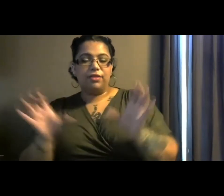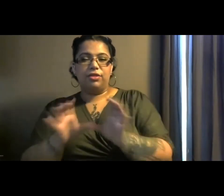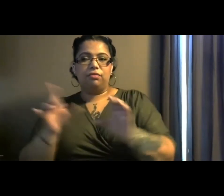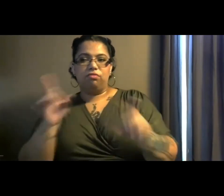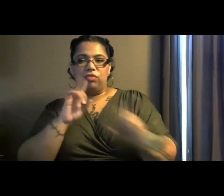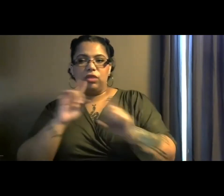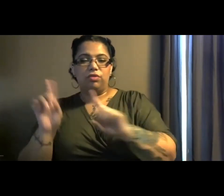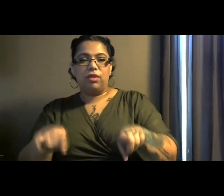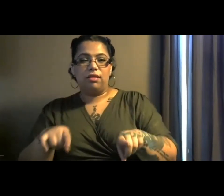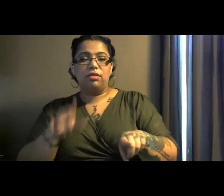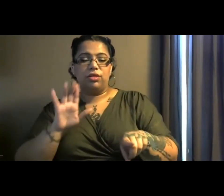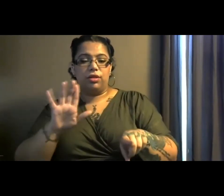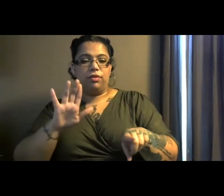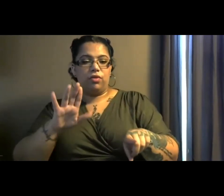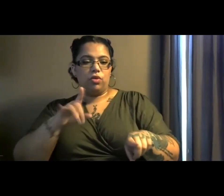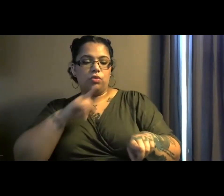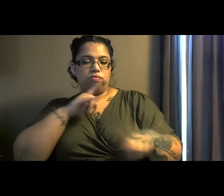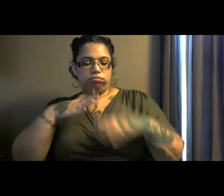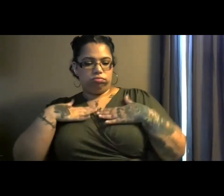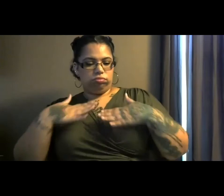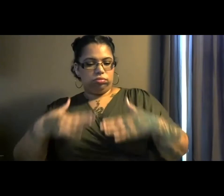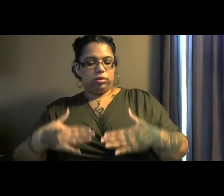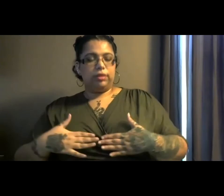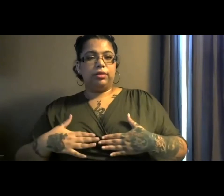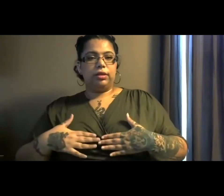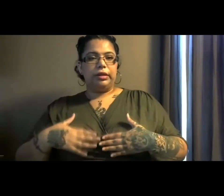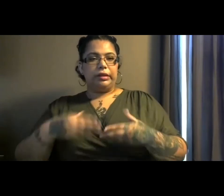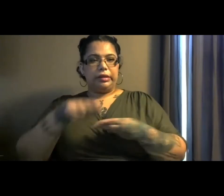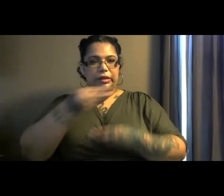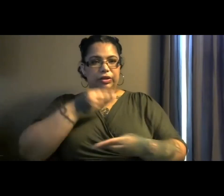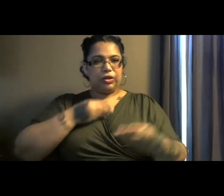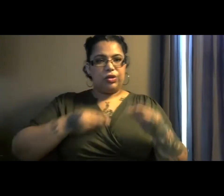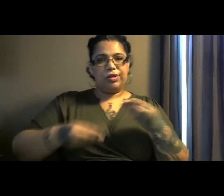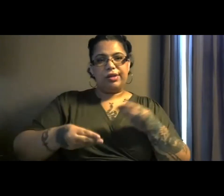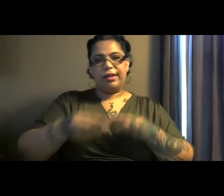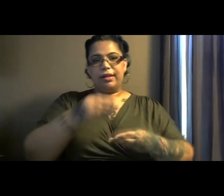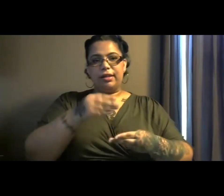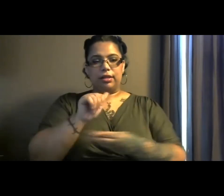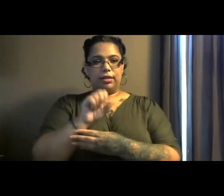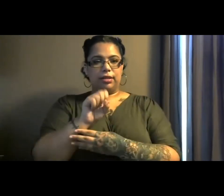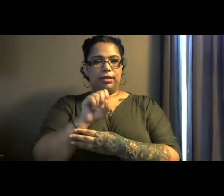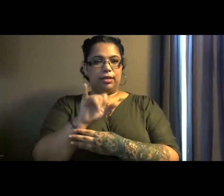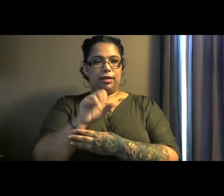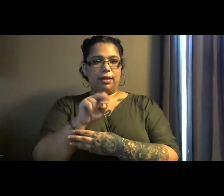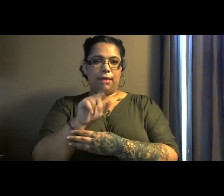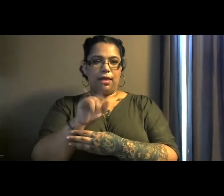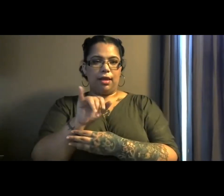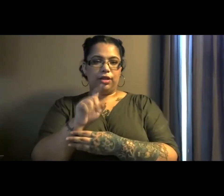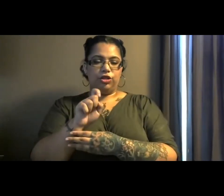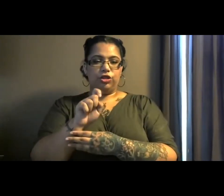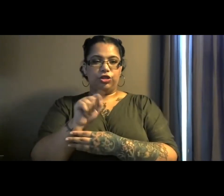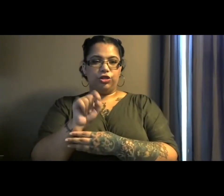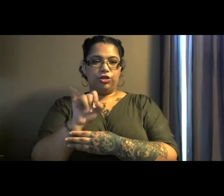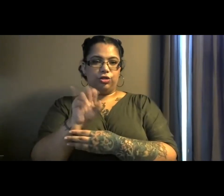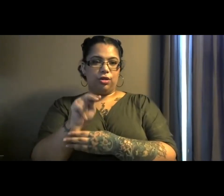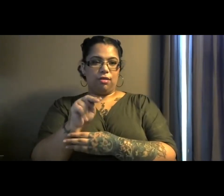your physical being, circulation, assimilation, and elimination,